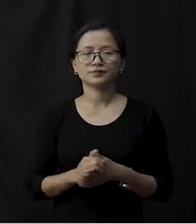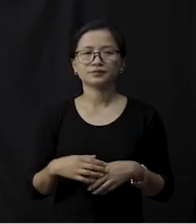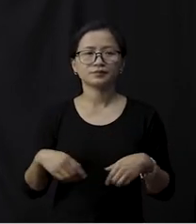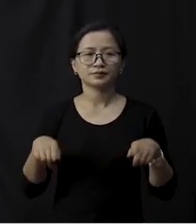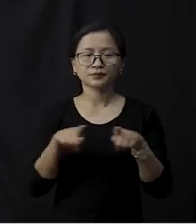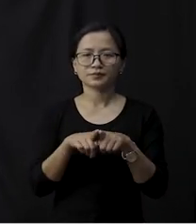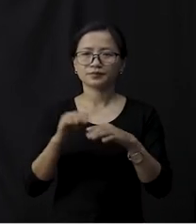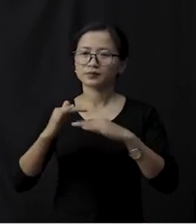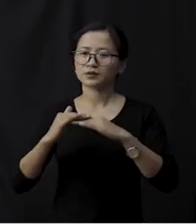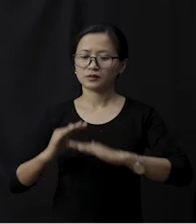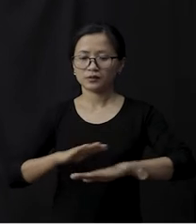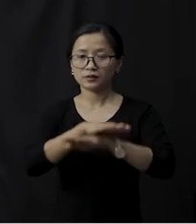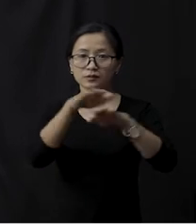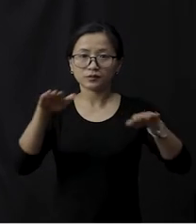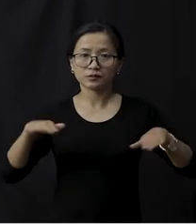And